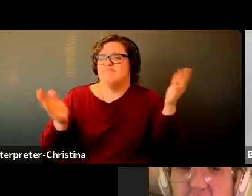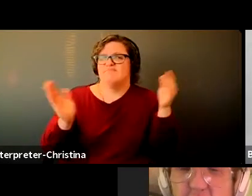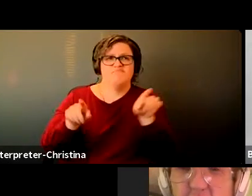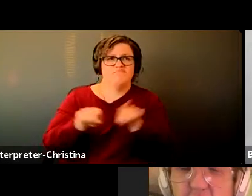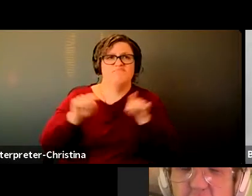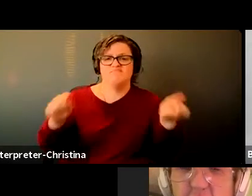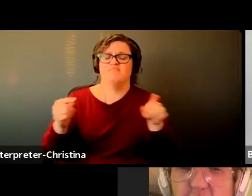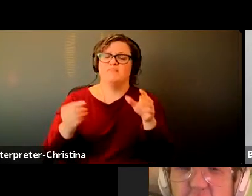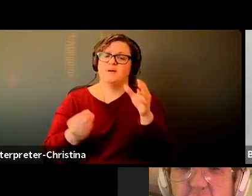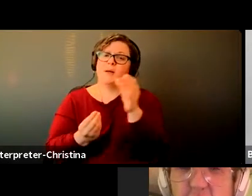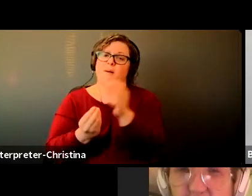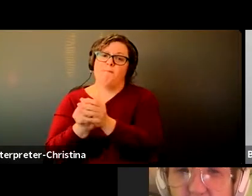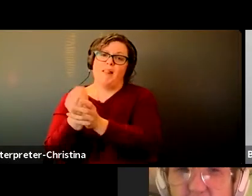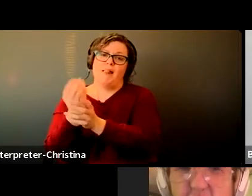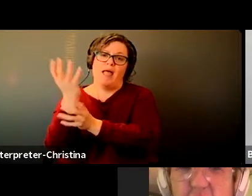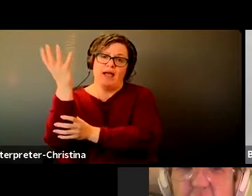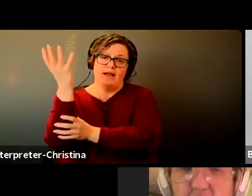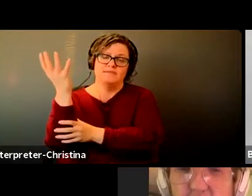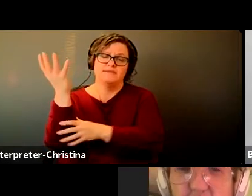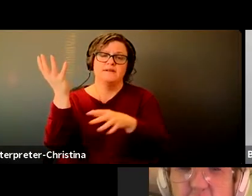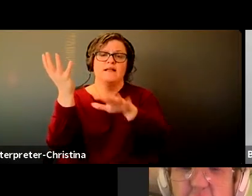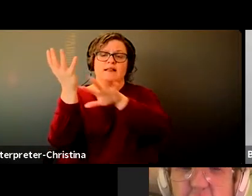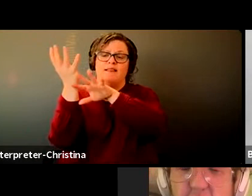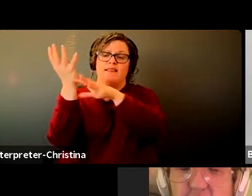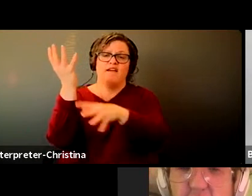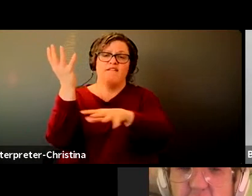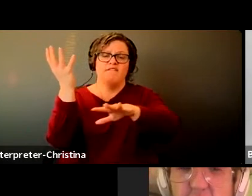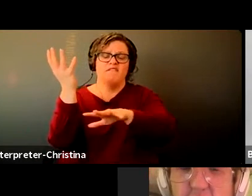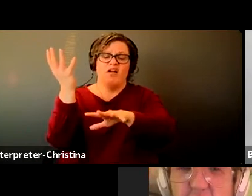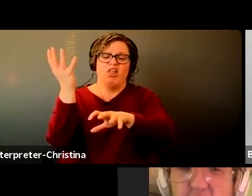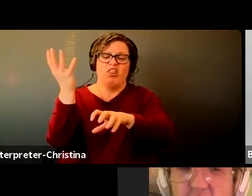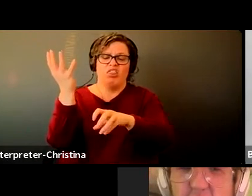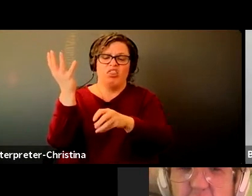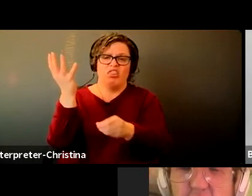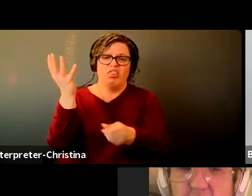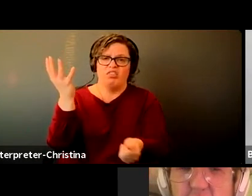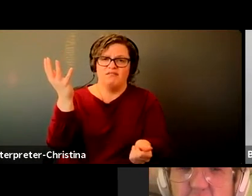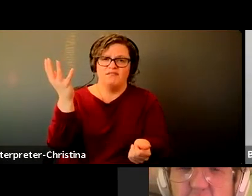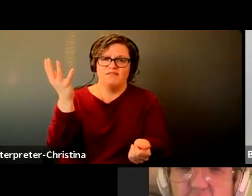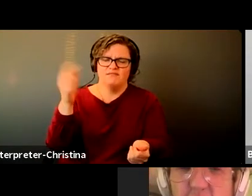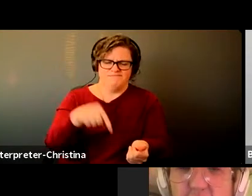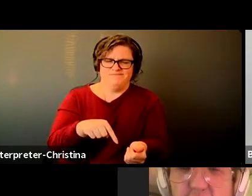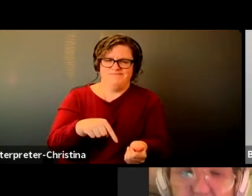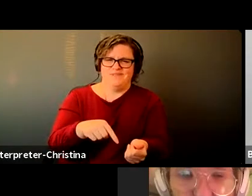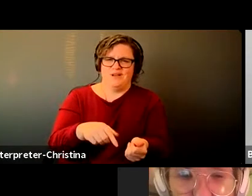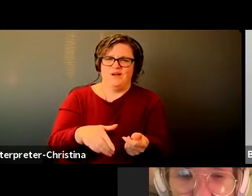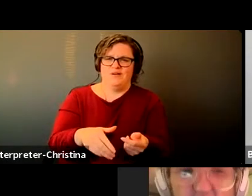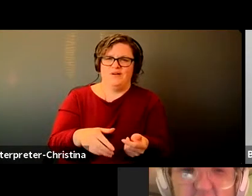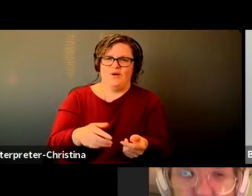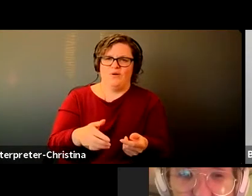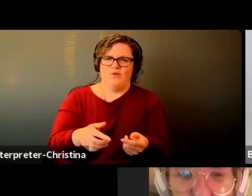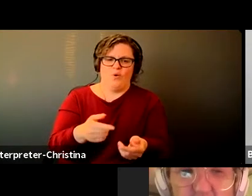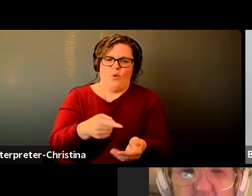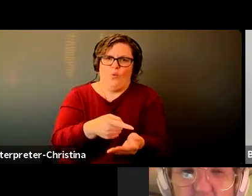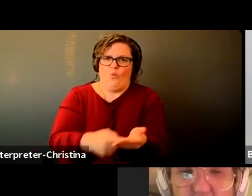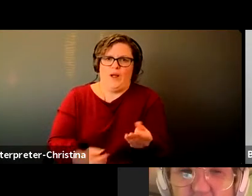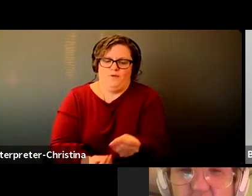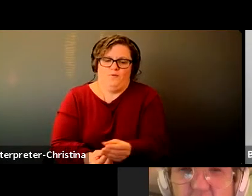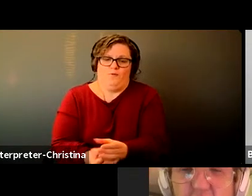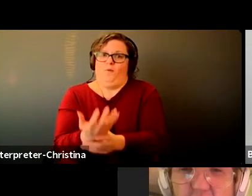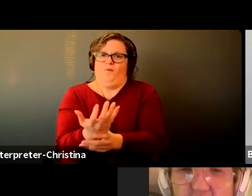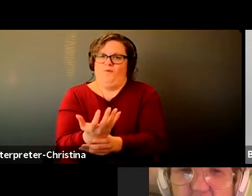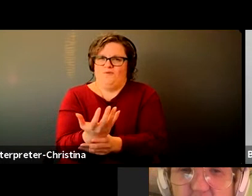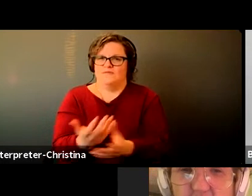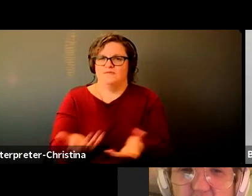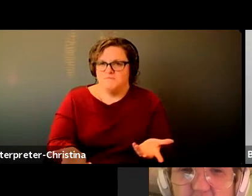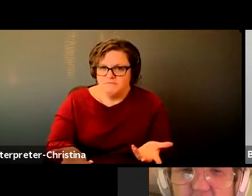what is it that comes up? And I think for me right now, in a strange way, I am like, you know, like there's, I don't quite know what's emerging,